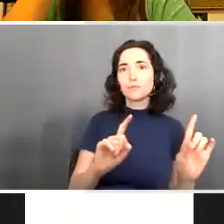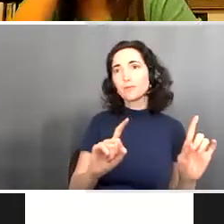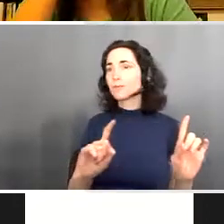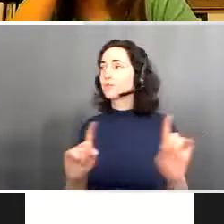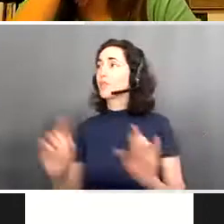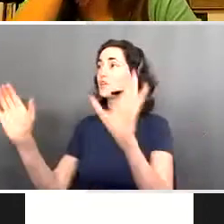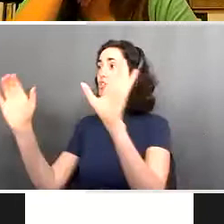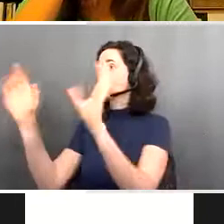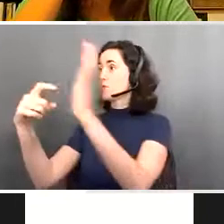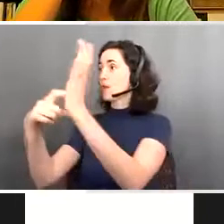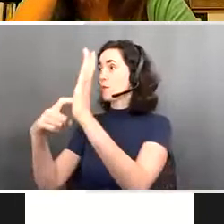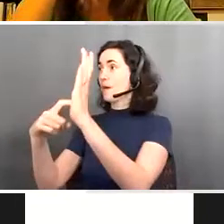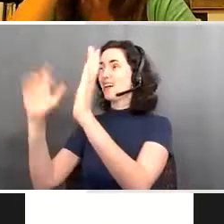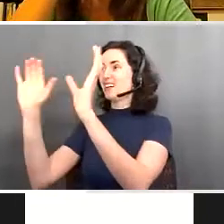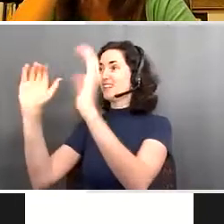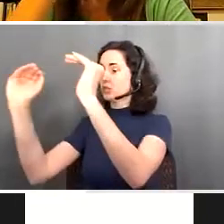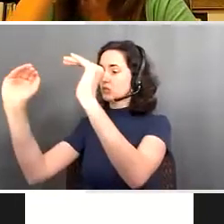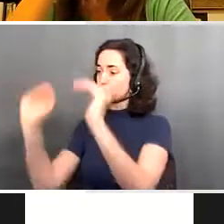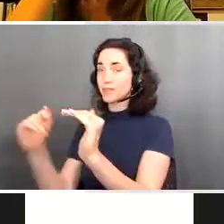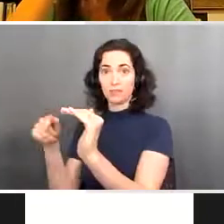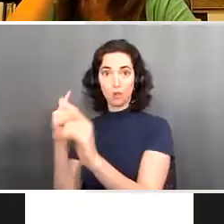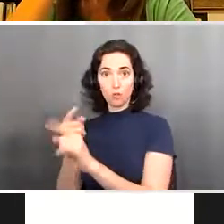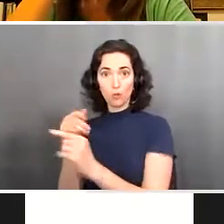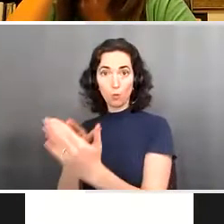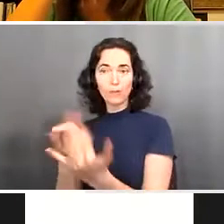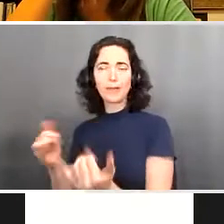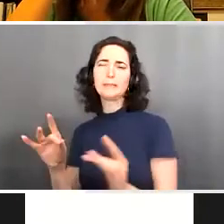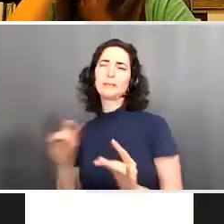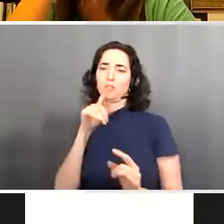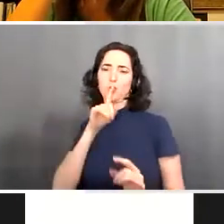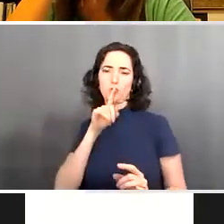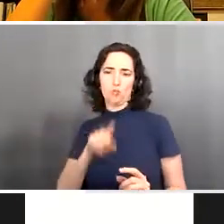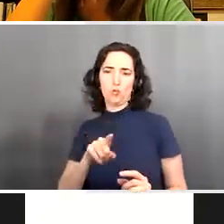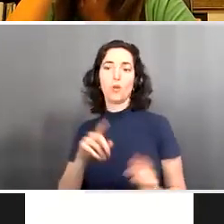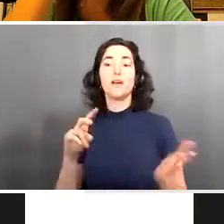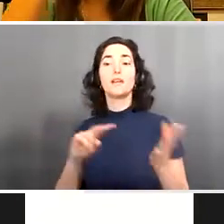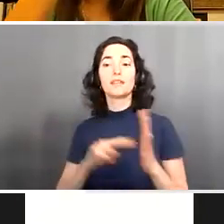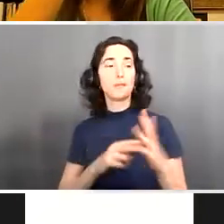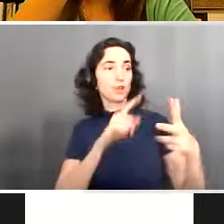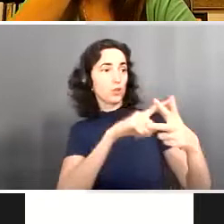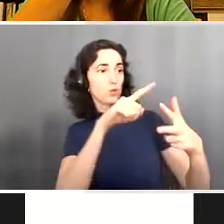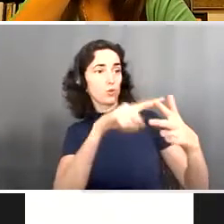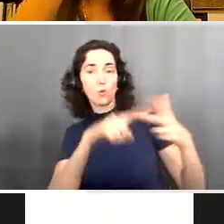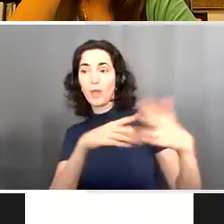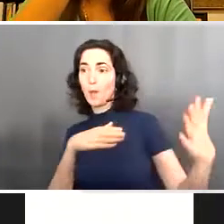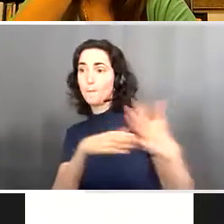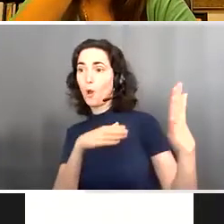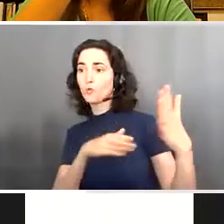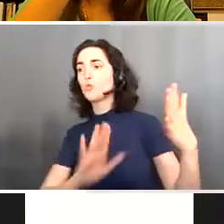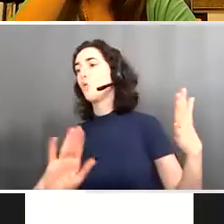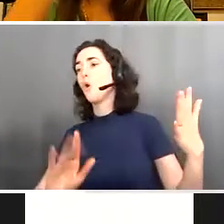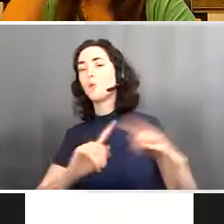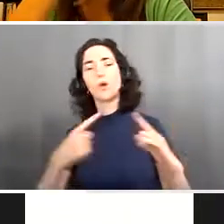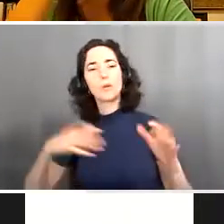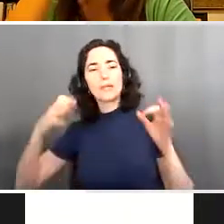decreasing the credentials is the right approach at this time. We're not opposing those, but we're just choosing to